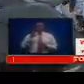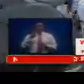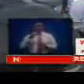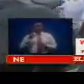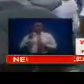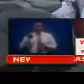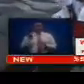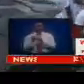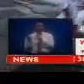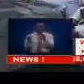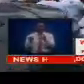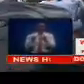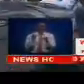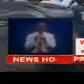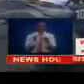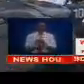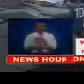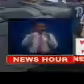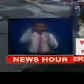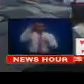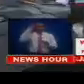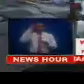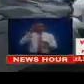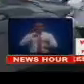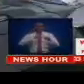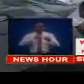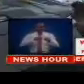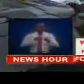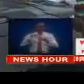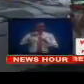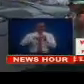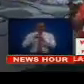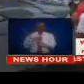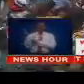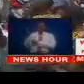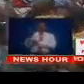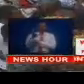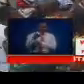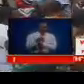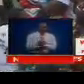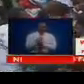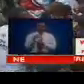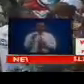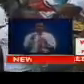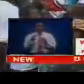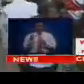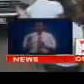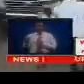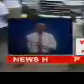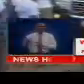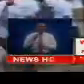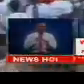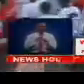region many call a swing one. President Mahama kick-started his 2016 campaign here on the heels of a